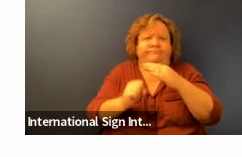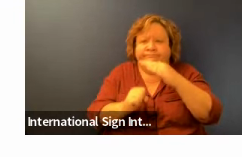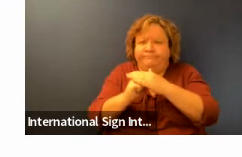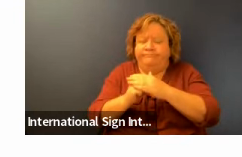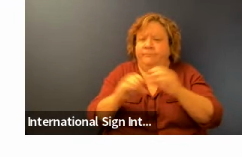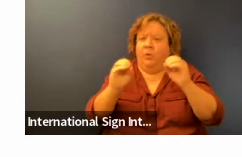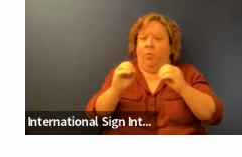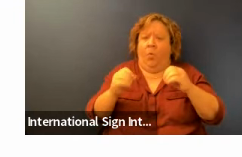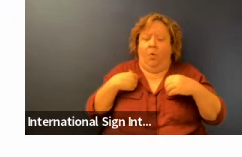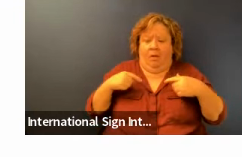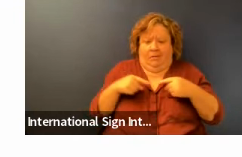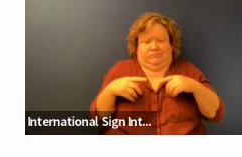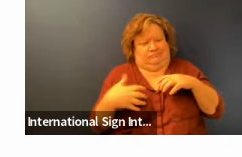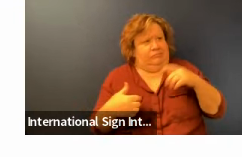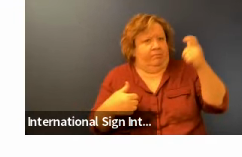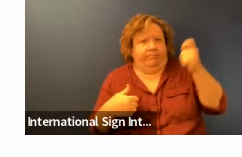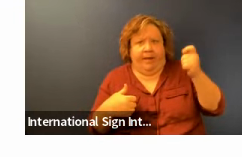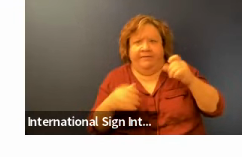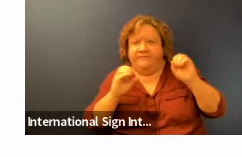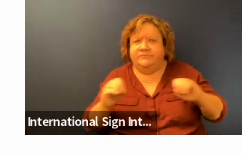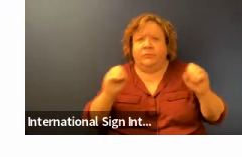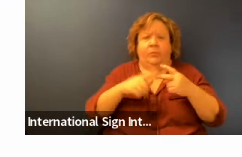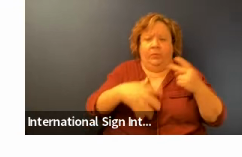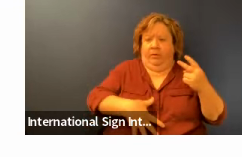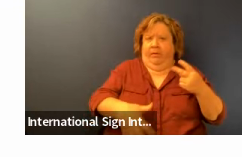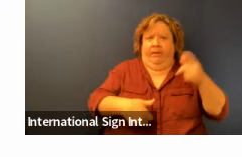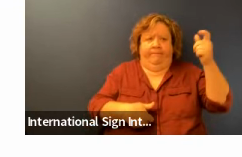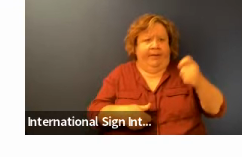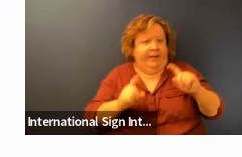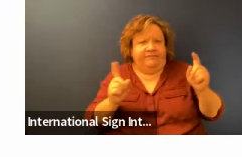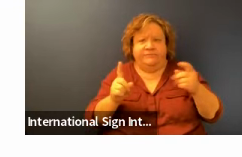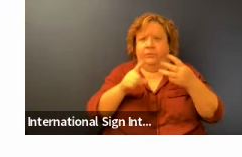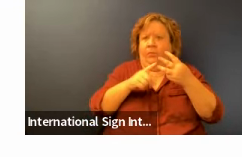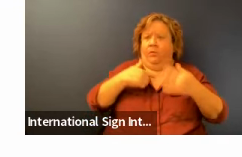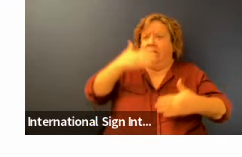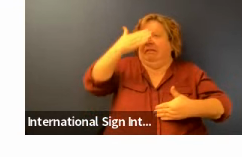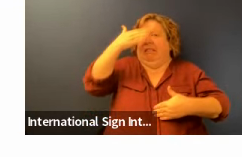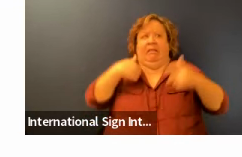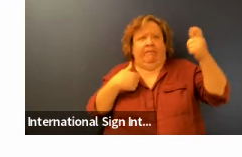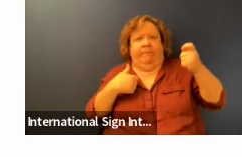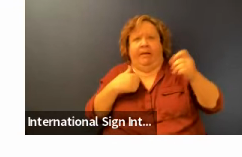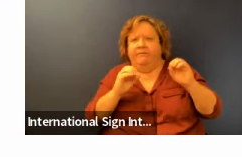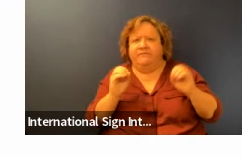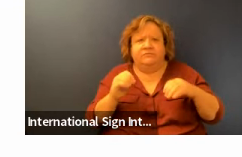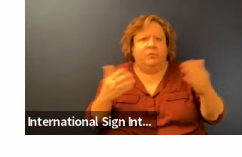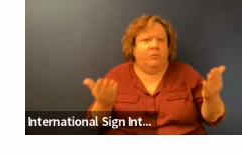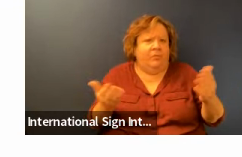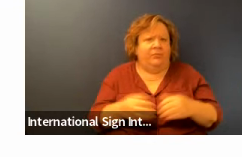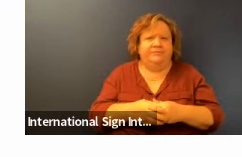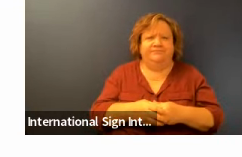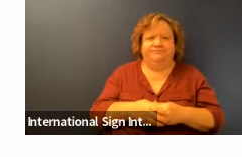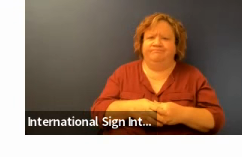find generally in Africa, we have less than 5%